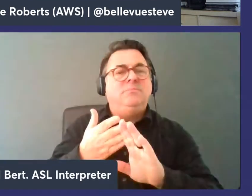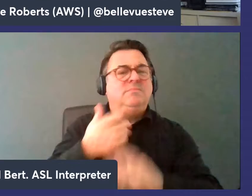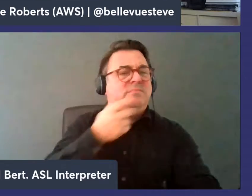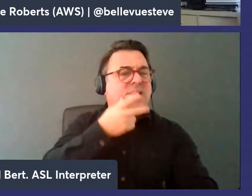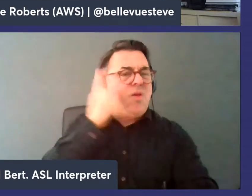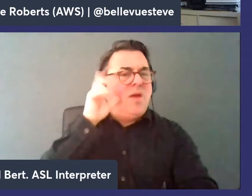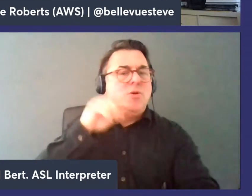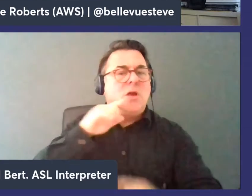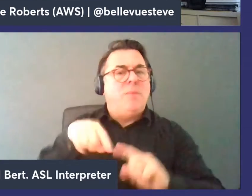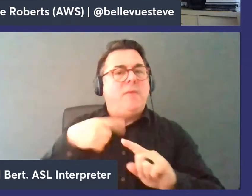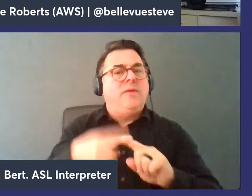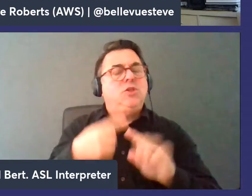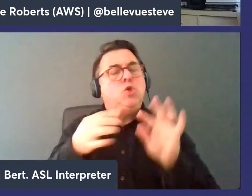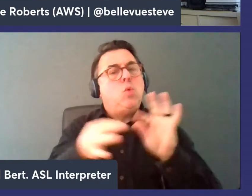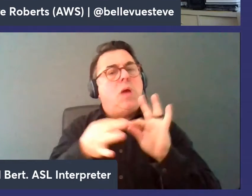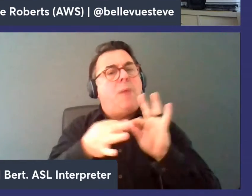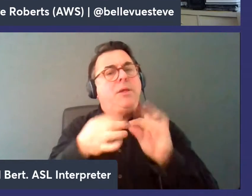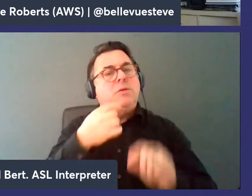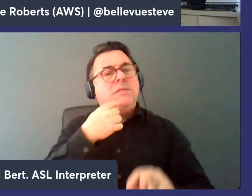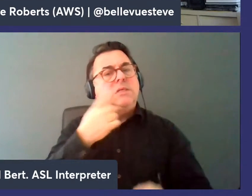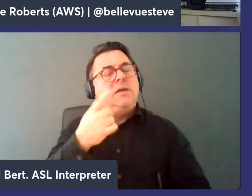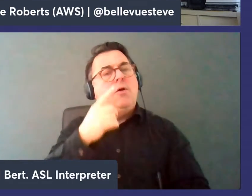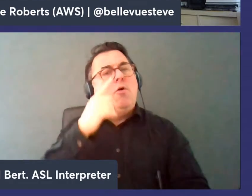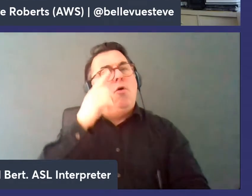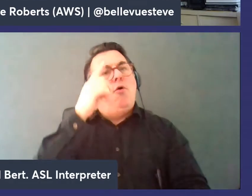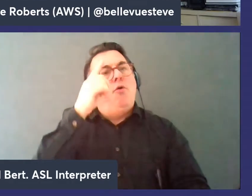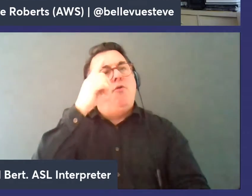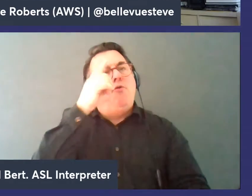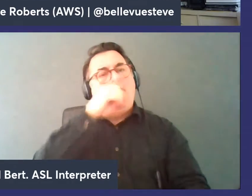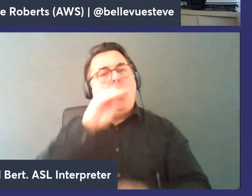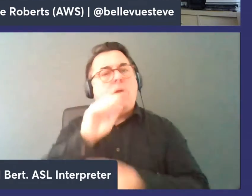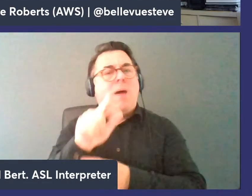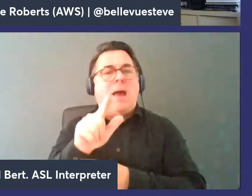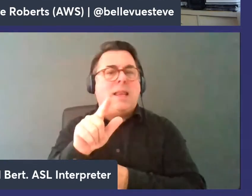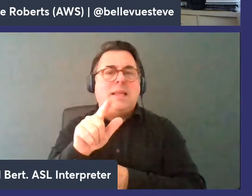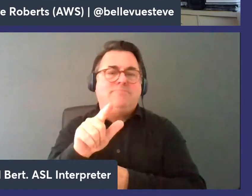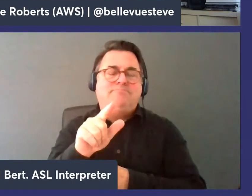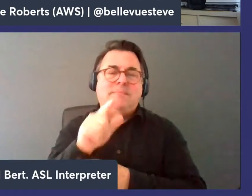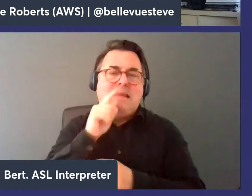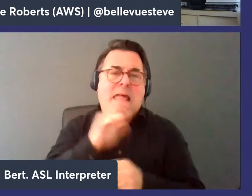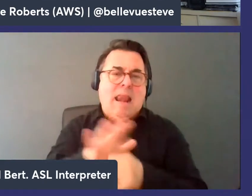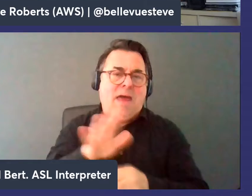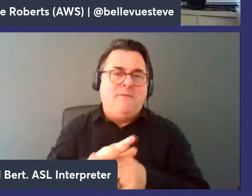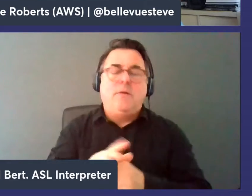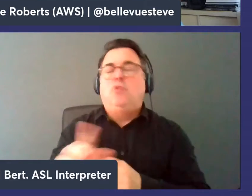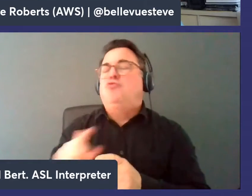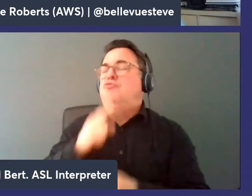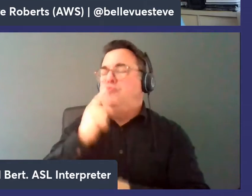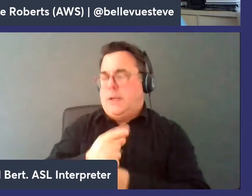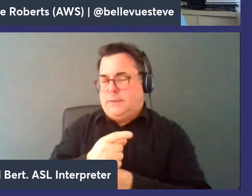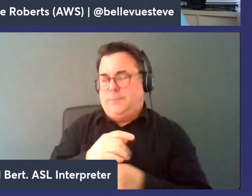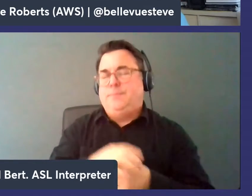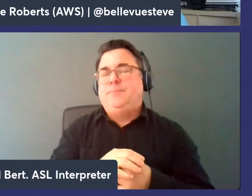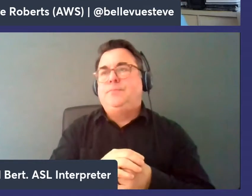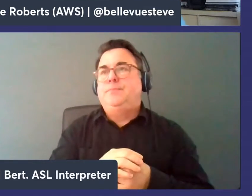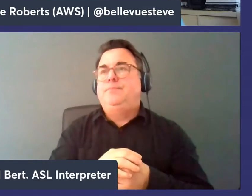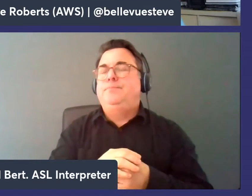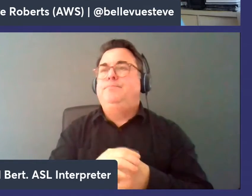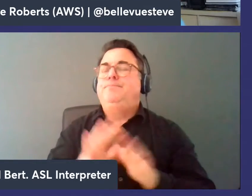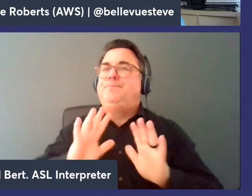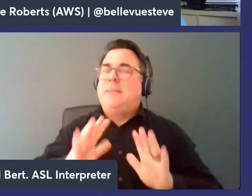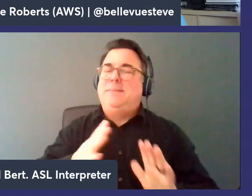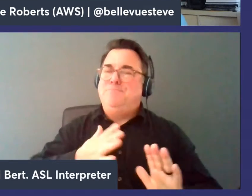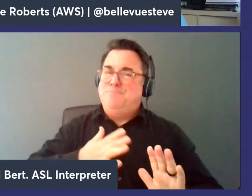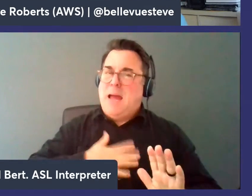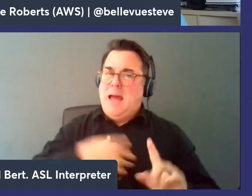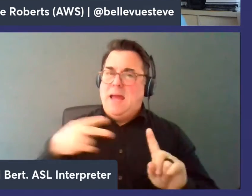ago, you made a comment about how fraud models alone aren't enough. That's right. It's I look at it almost like